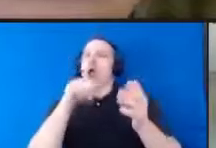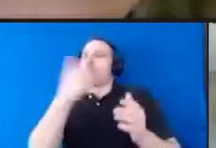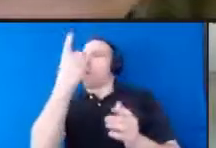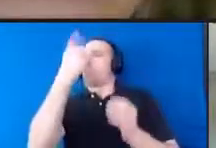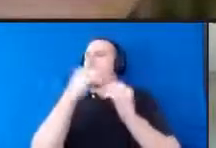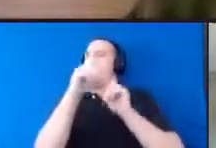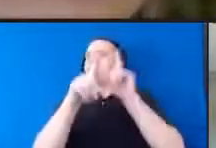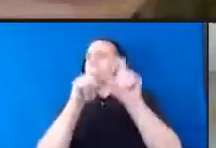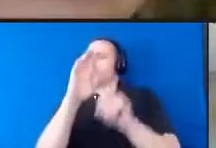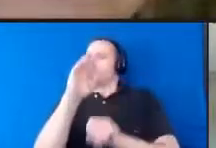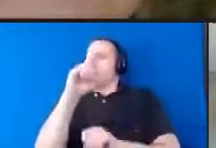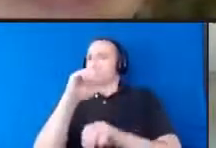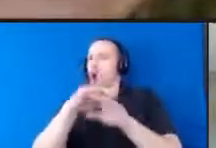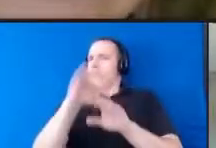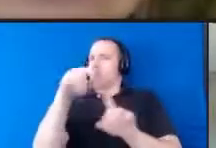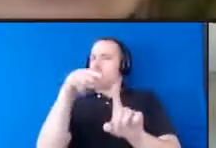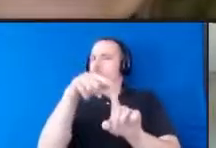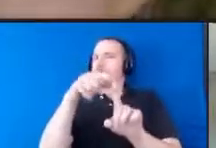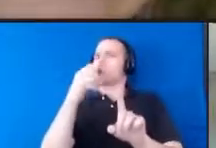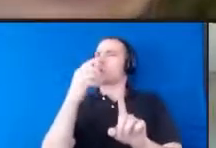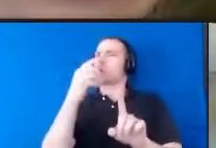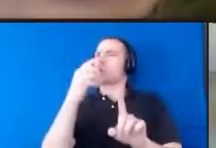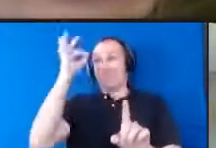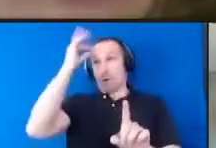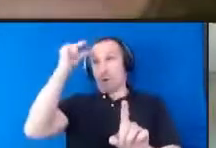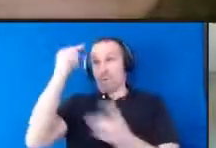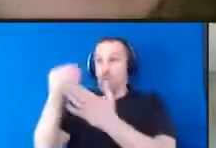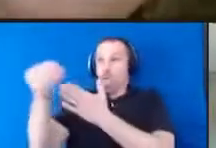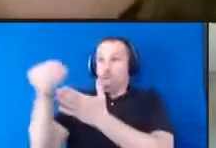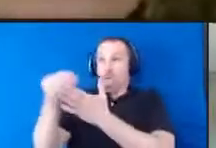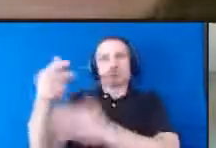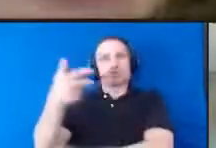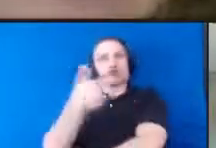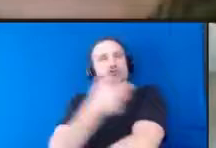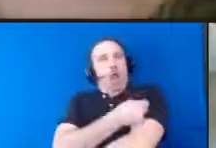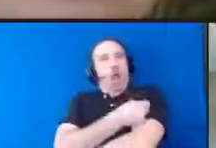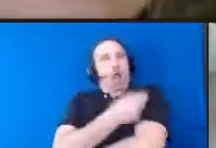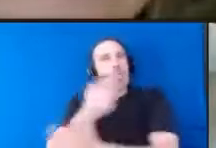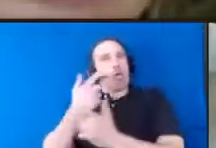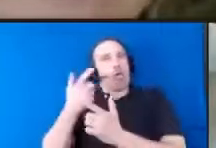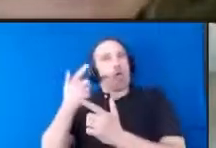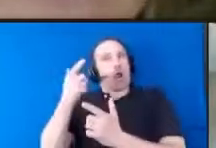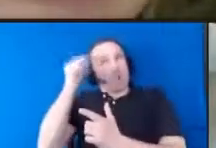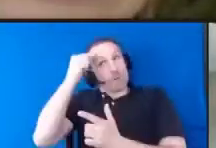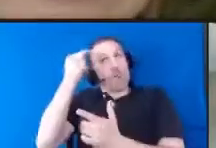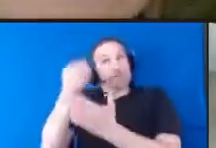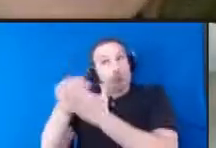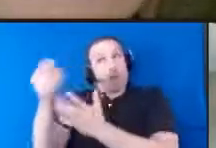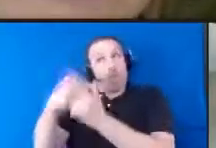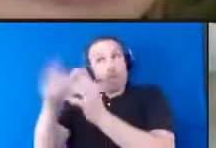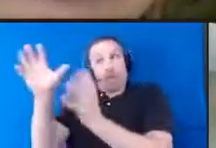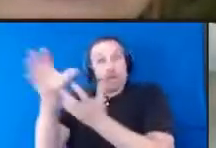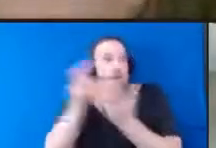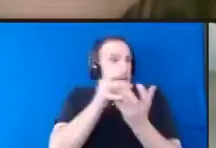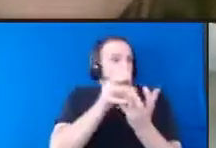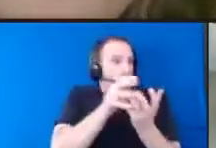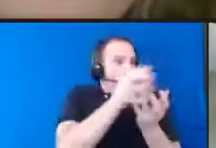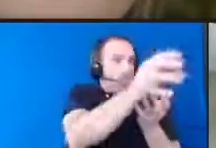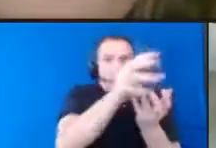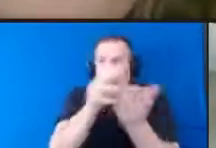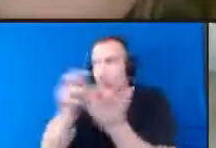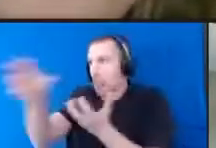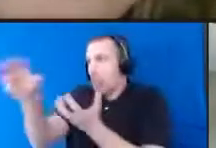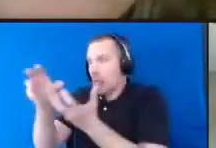federal government purchasing the vaccines, and then distributing them, is that so that the vaccine can be free